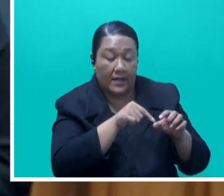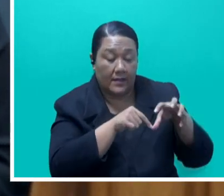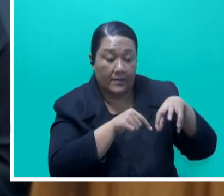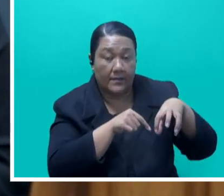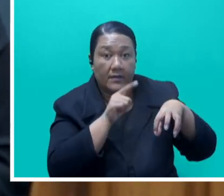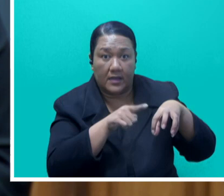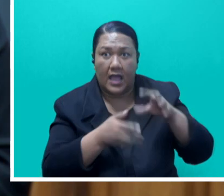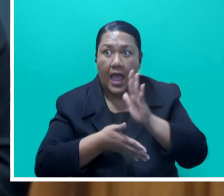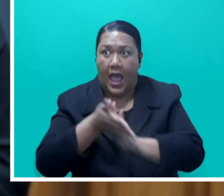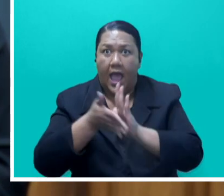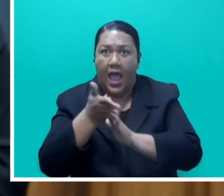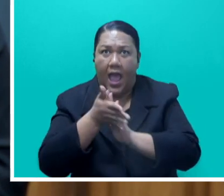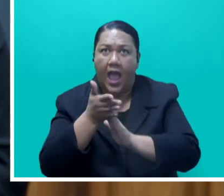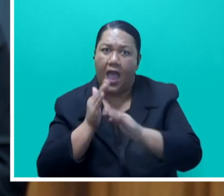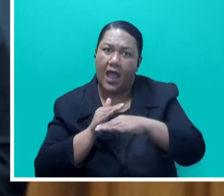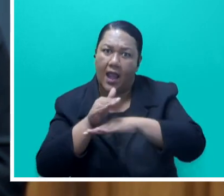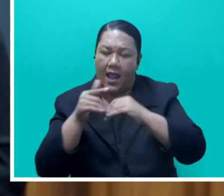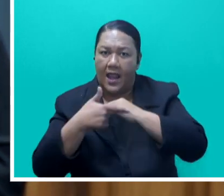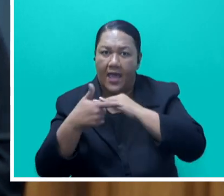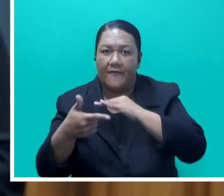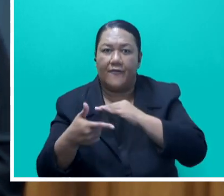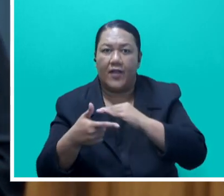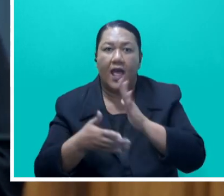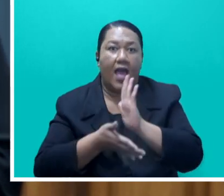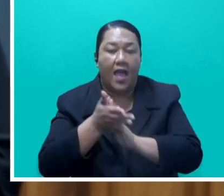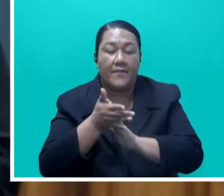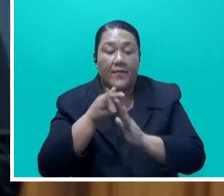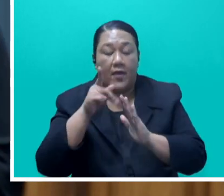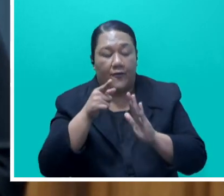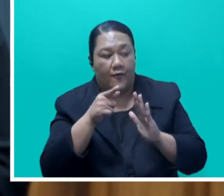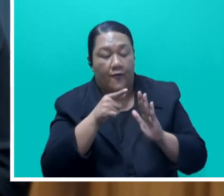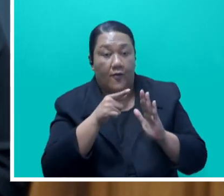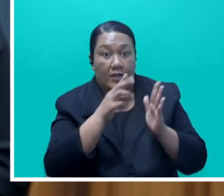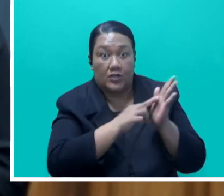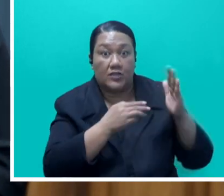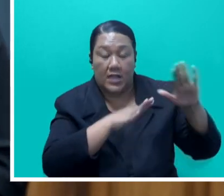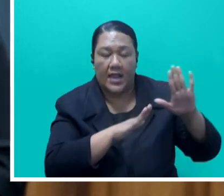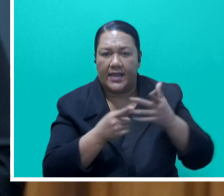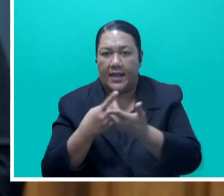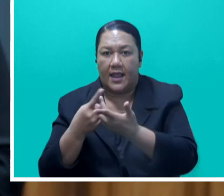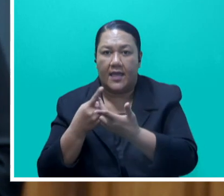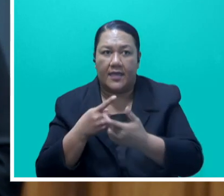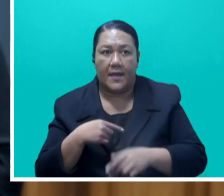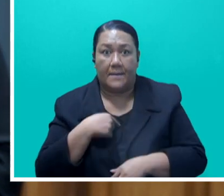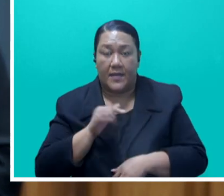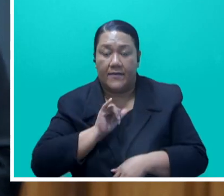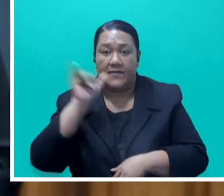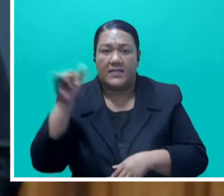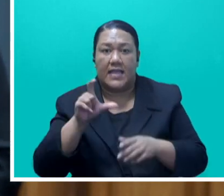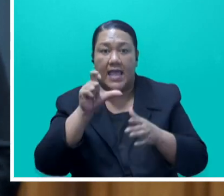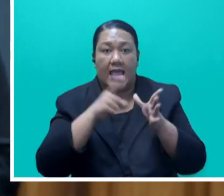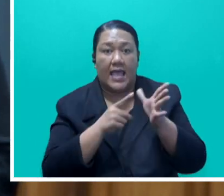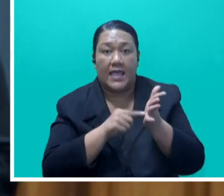highest in the South Pacific, excluding Australia and New Zealand. Mr. Speaker, sir, during my visit to KEF and